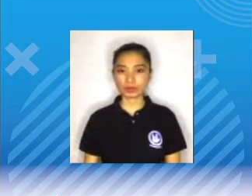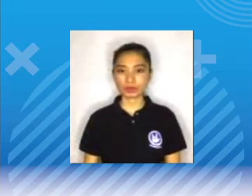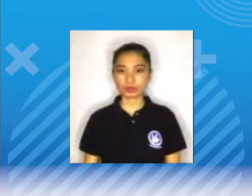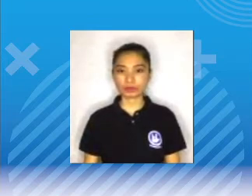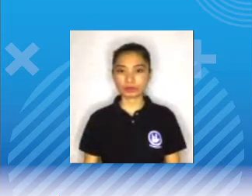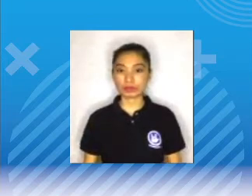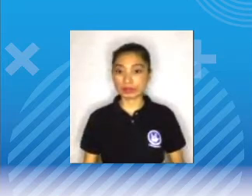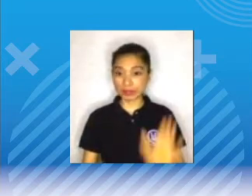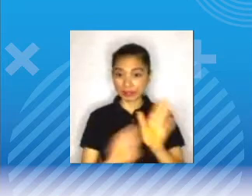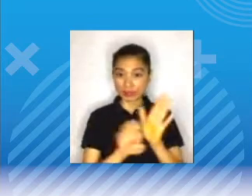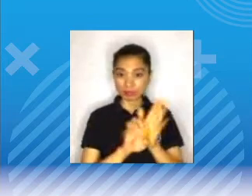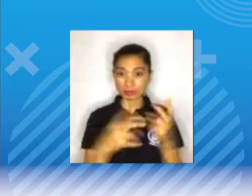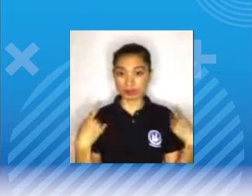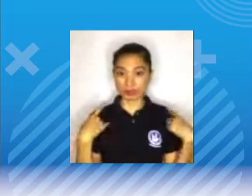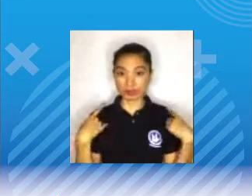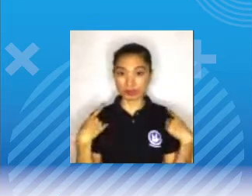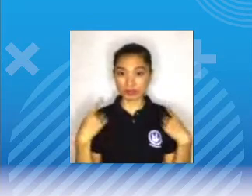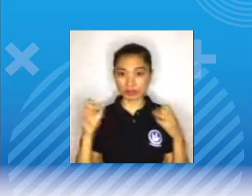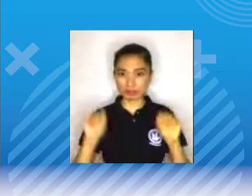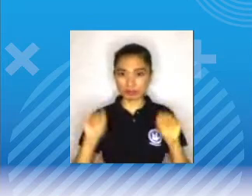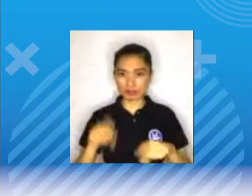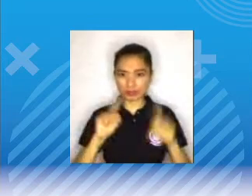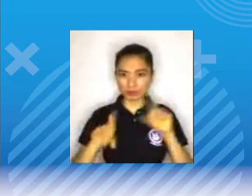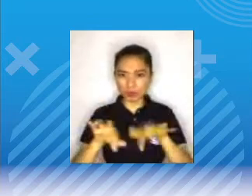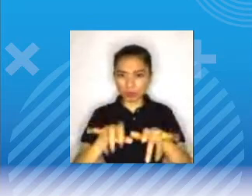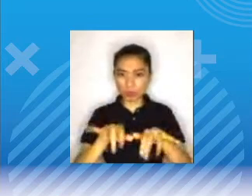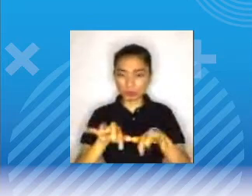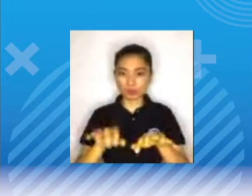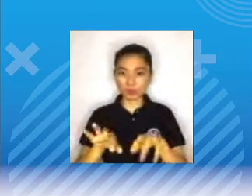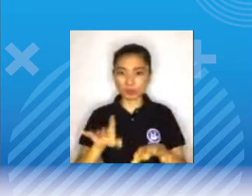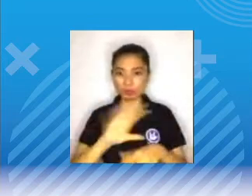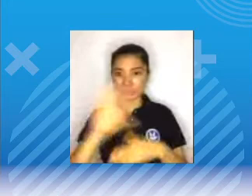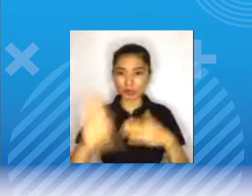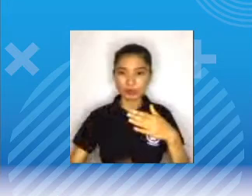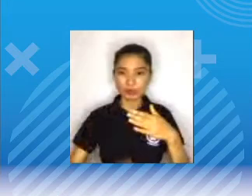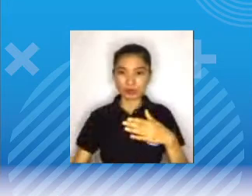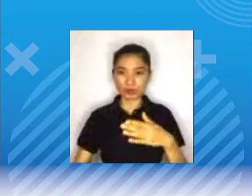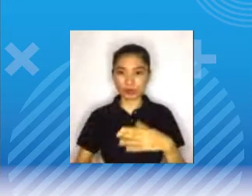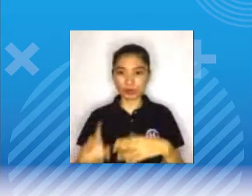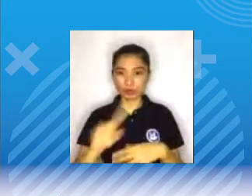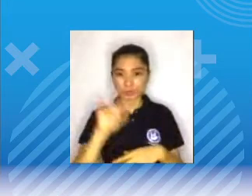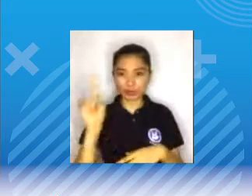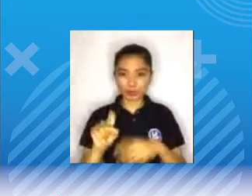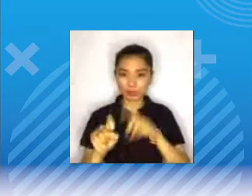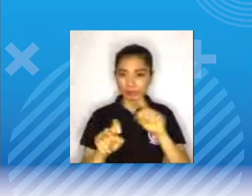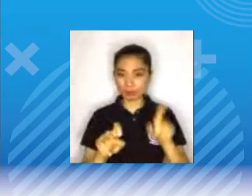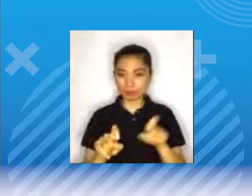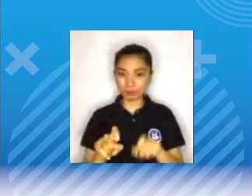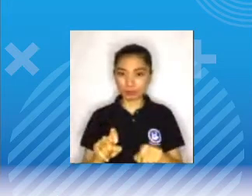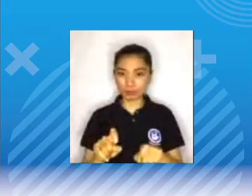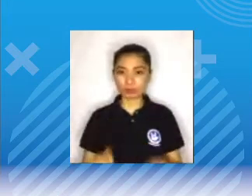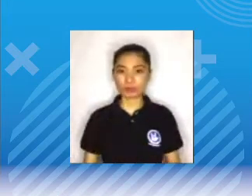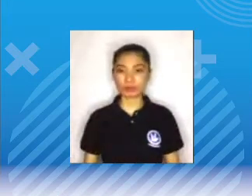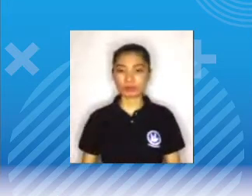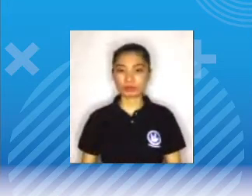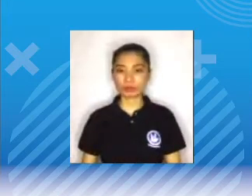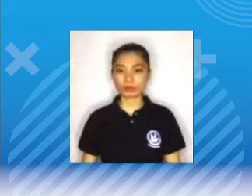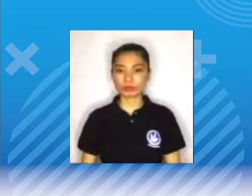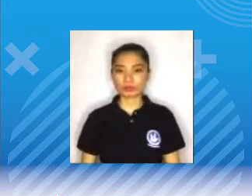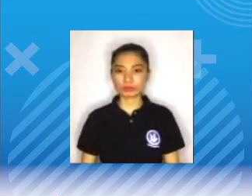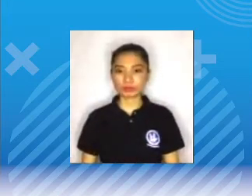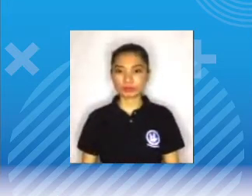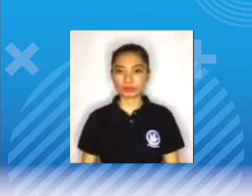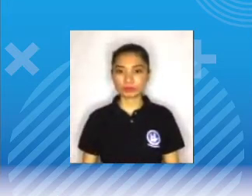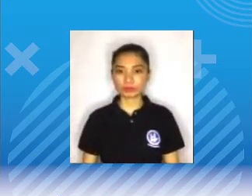Padlet wall. So, nakapost po yan sa ating makikita po yan sa status post ng ating FB